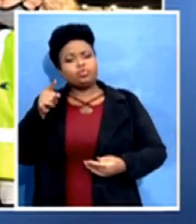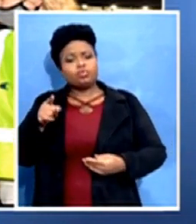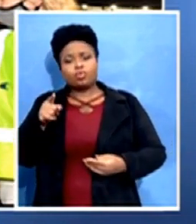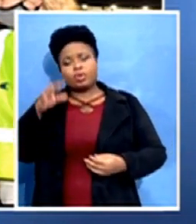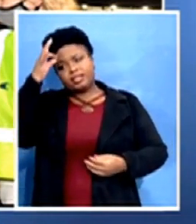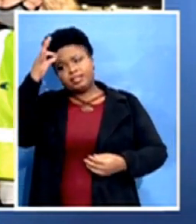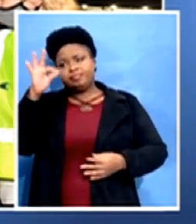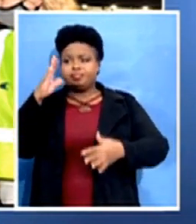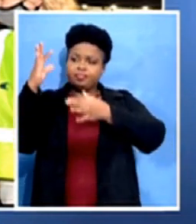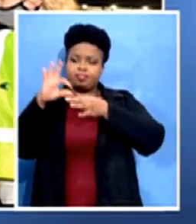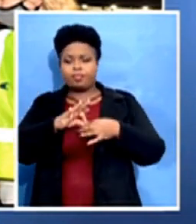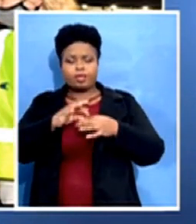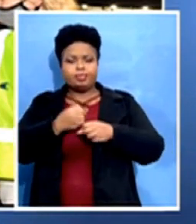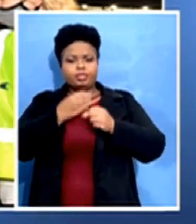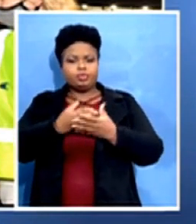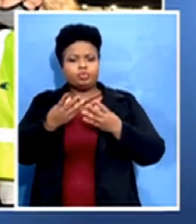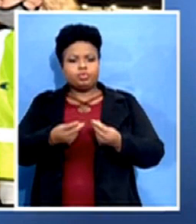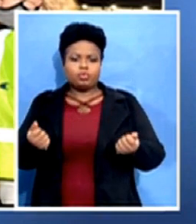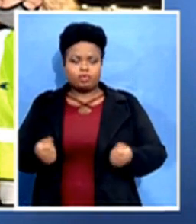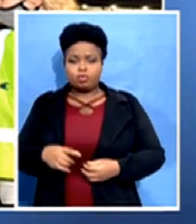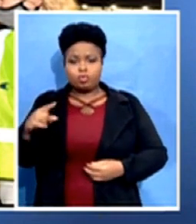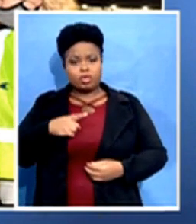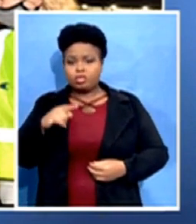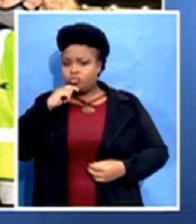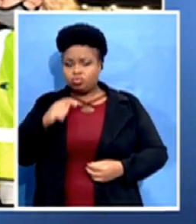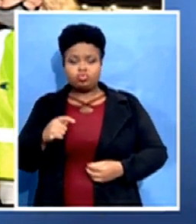There's a pandemic at play right now.